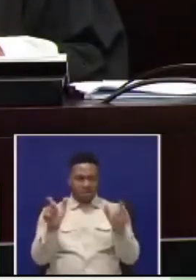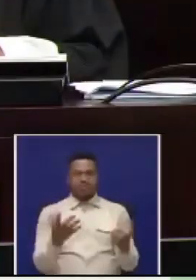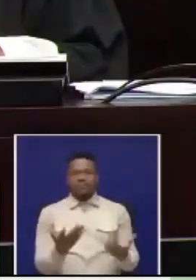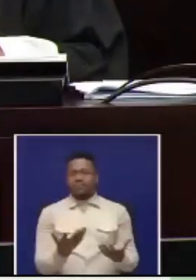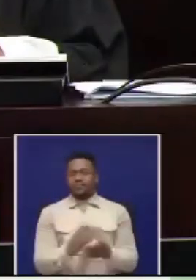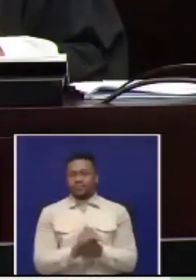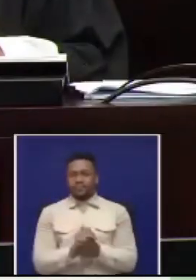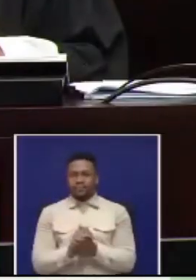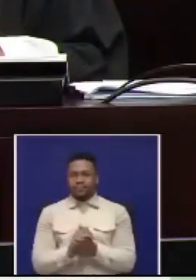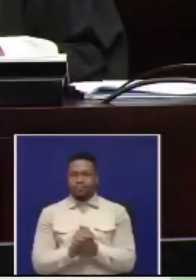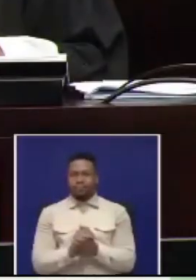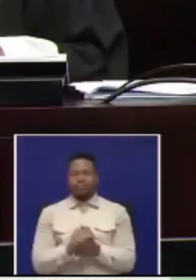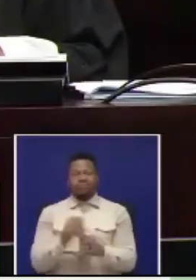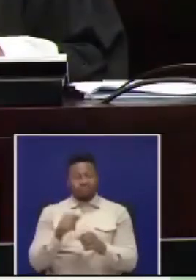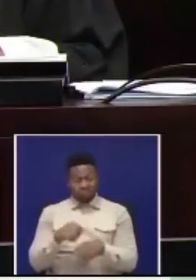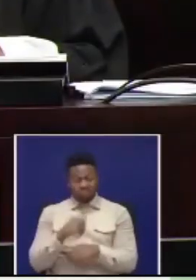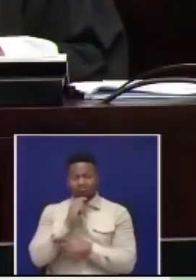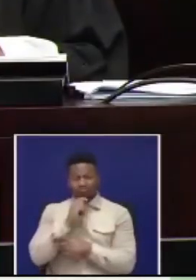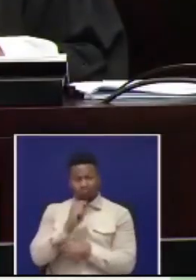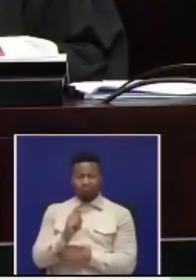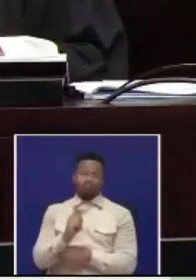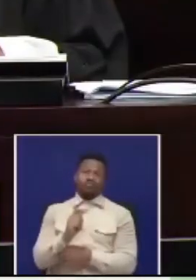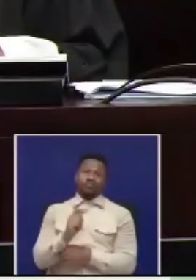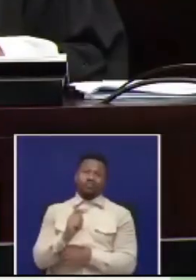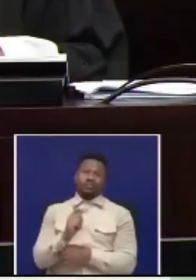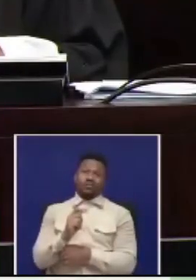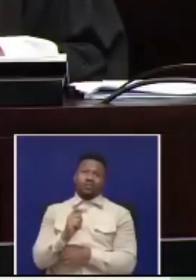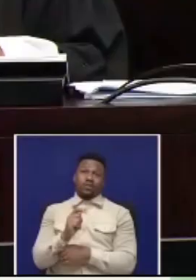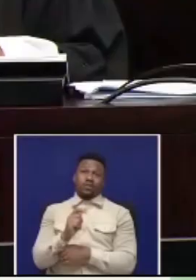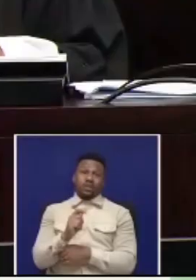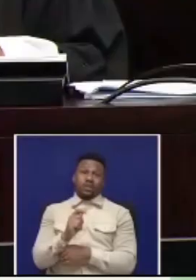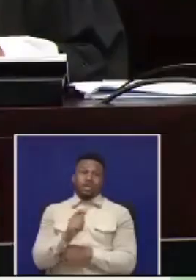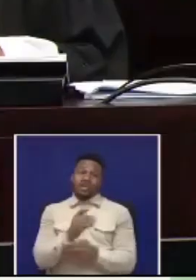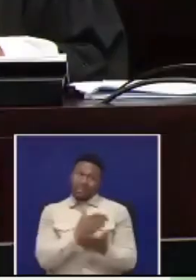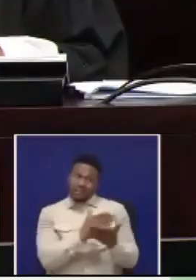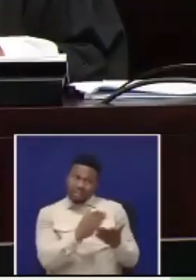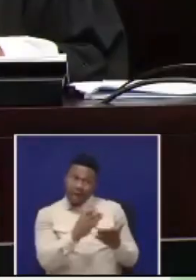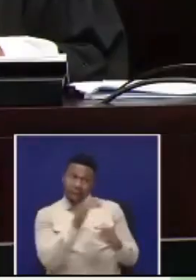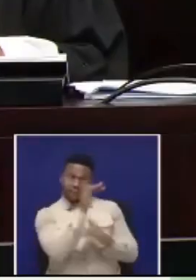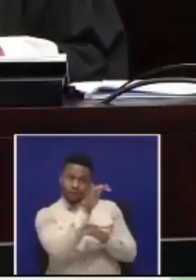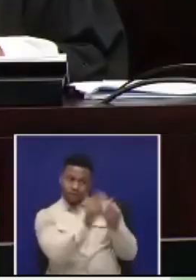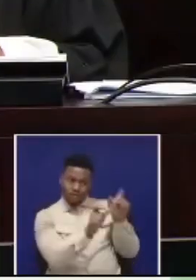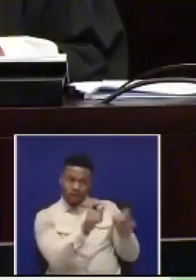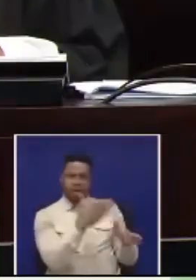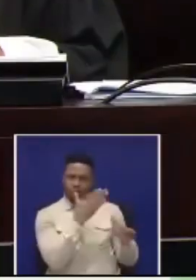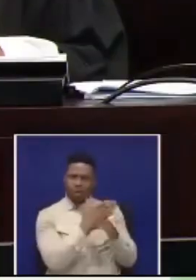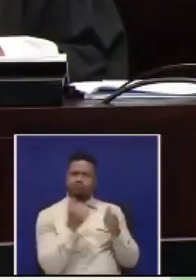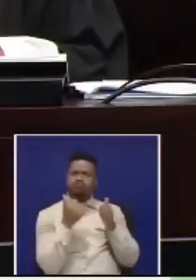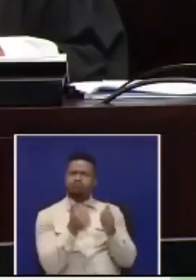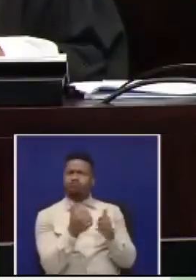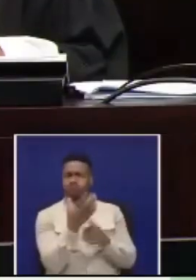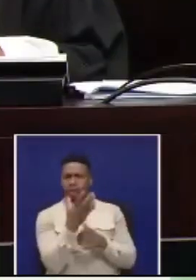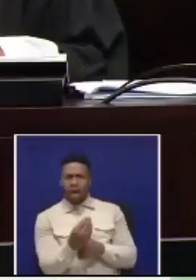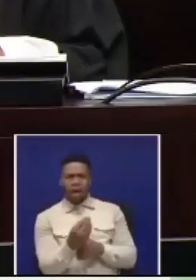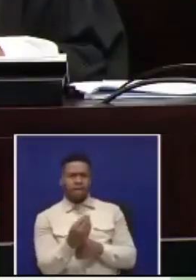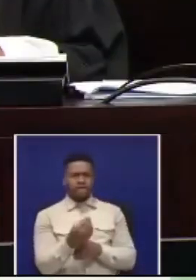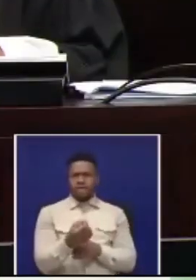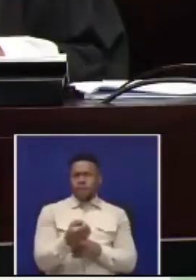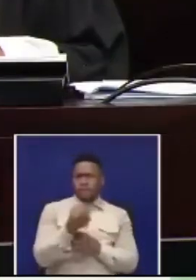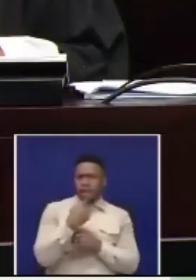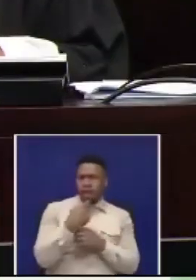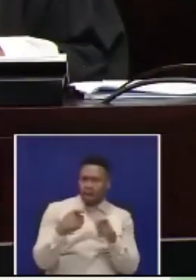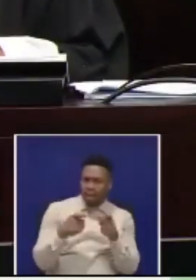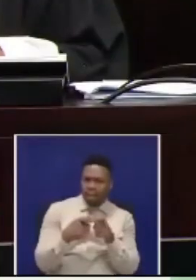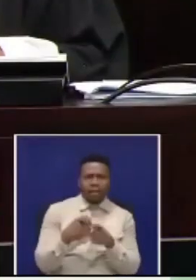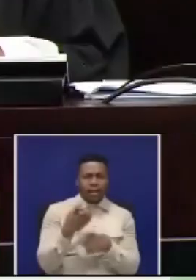painful truths, those who have good jobs, those with medical aids, and those whose children are not on waiting lists